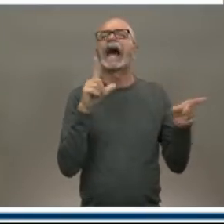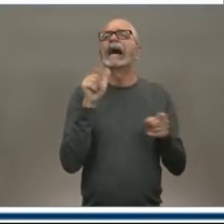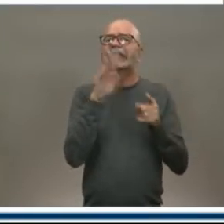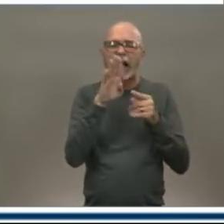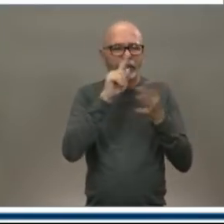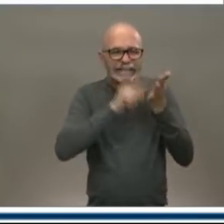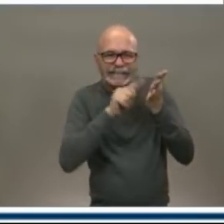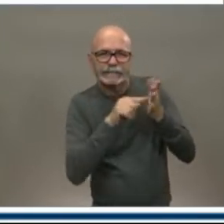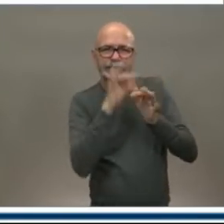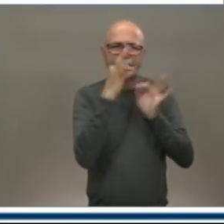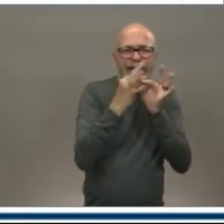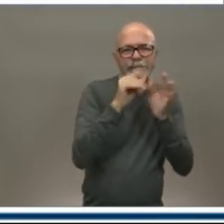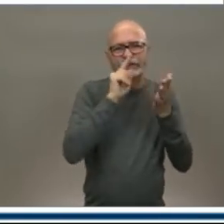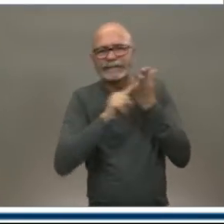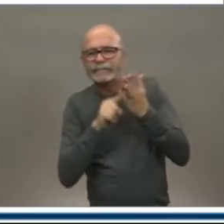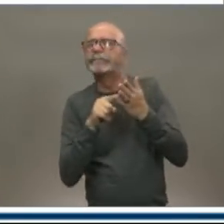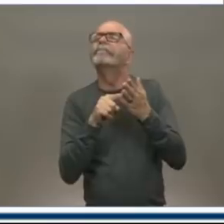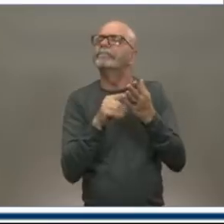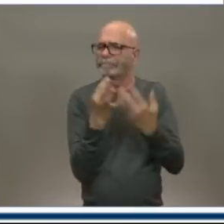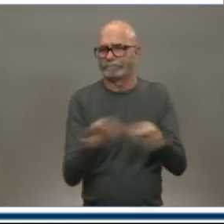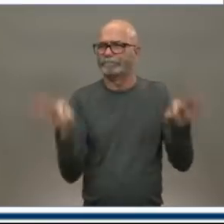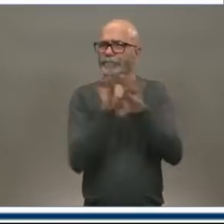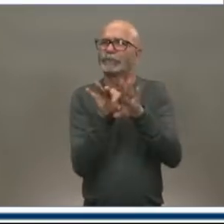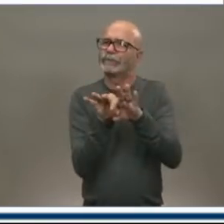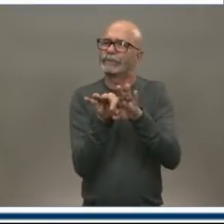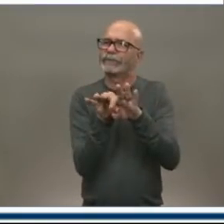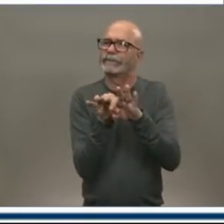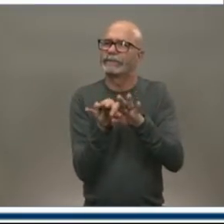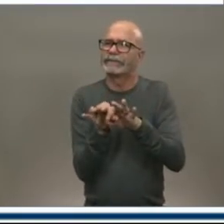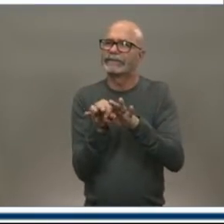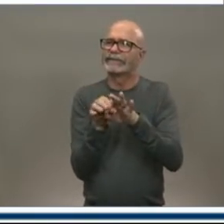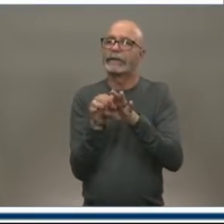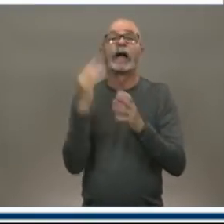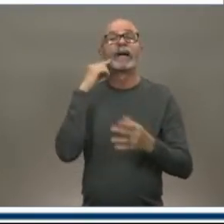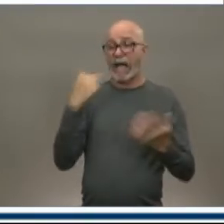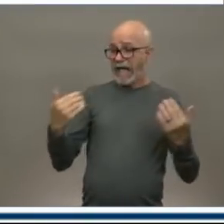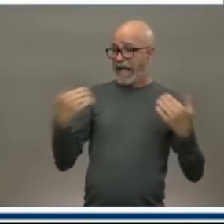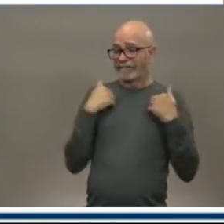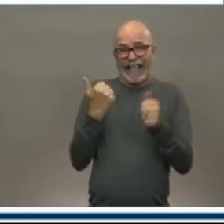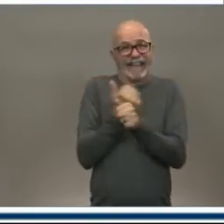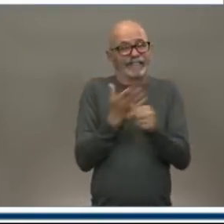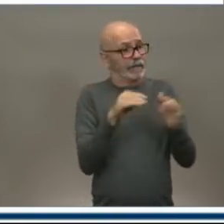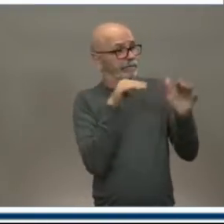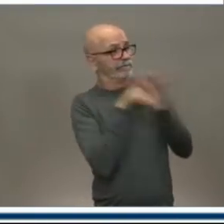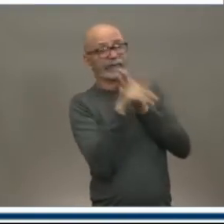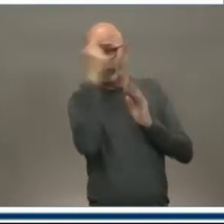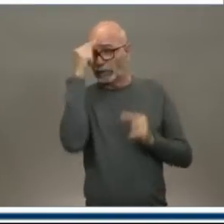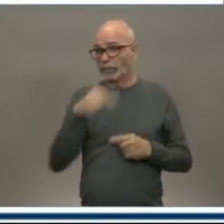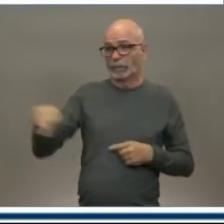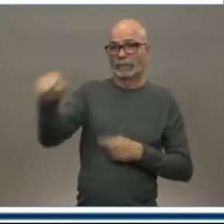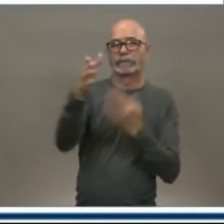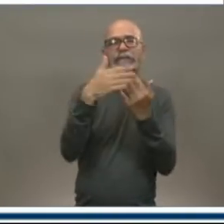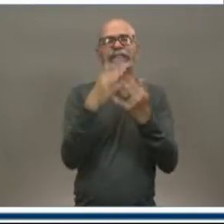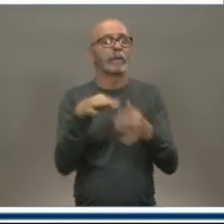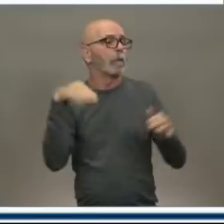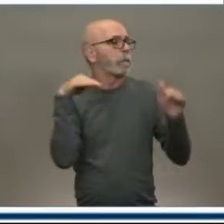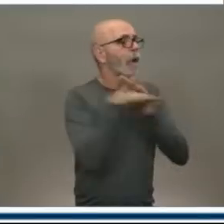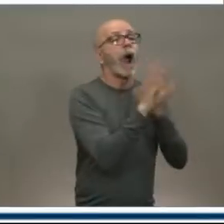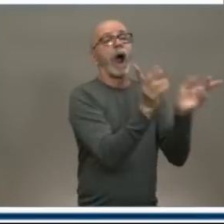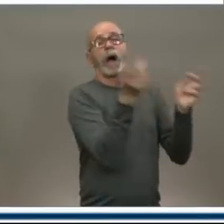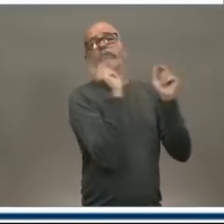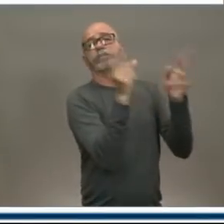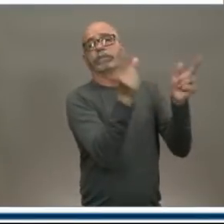about in the last few weeks, we are making that the access to testing easier and faster by allowing people to have access to